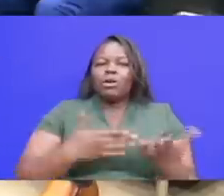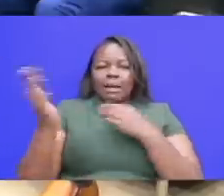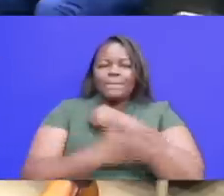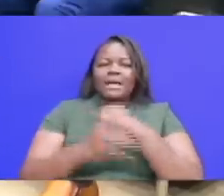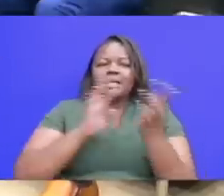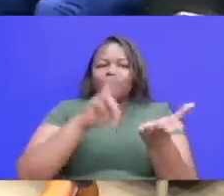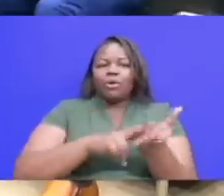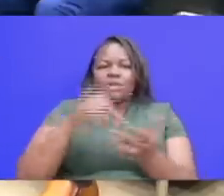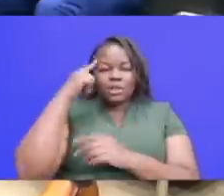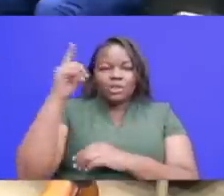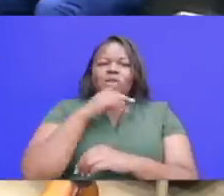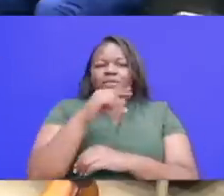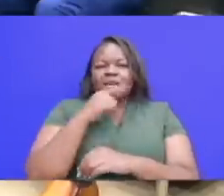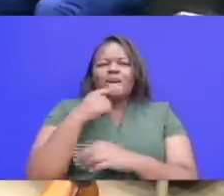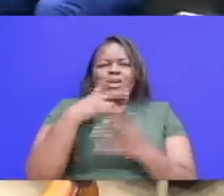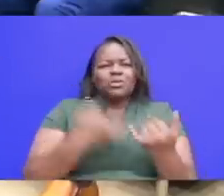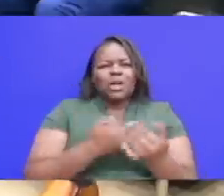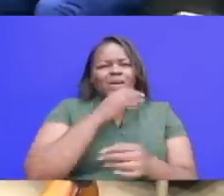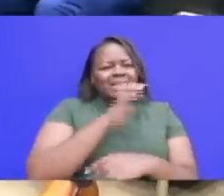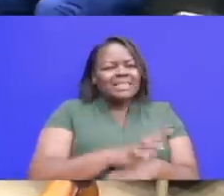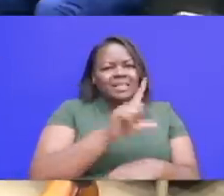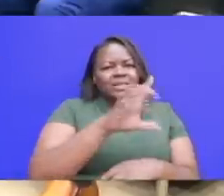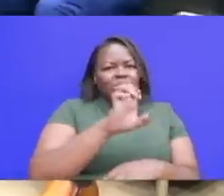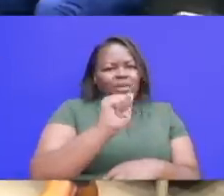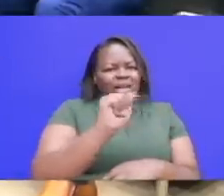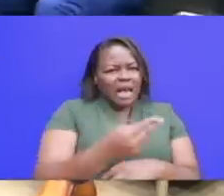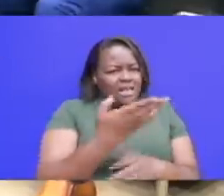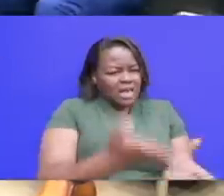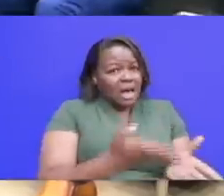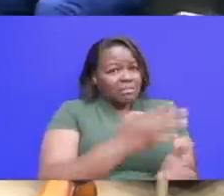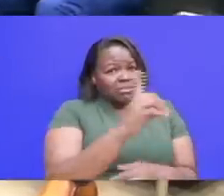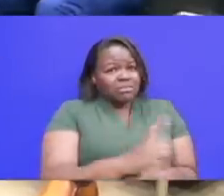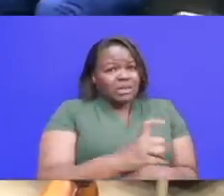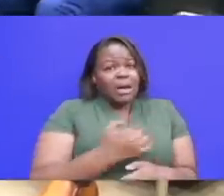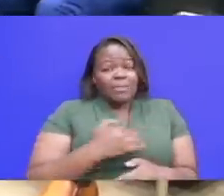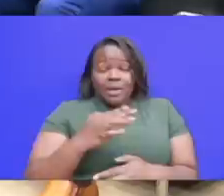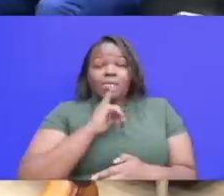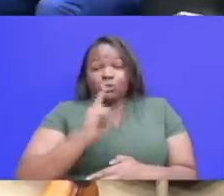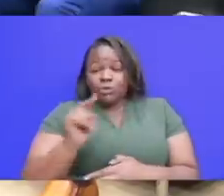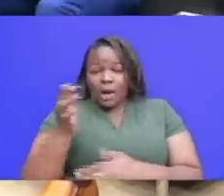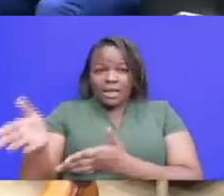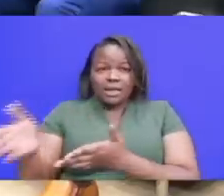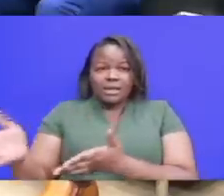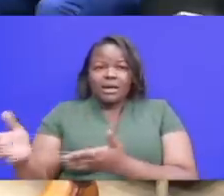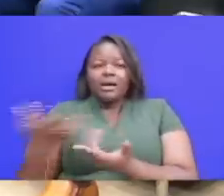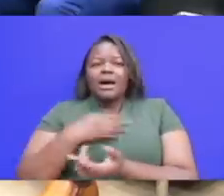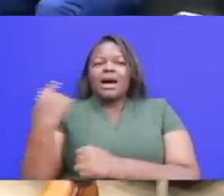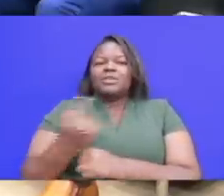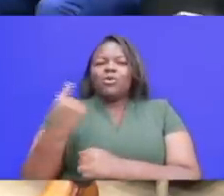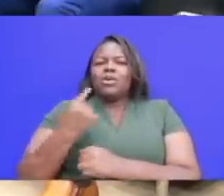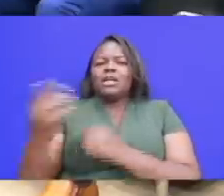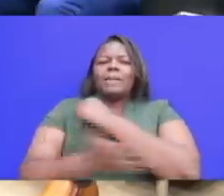it mean the sons of Leah were not there? They were there, I'm sure. And does it mean only the bad